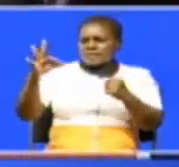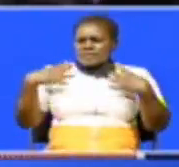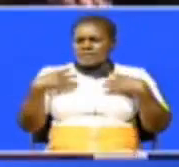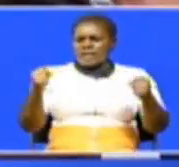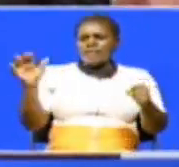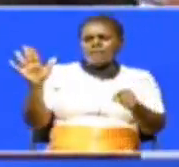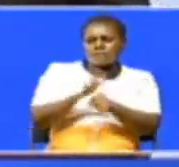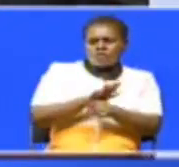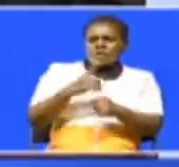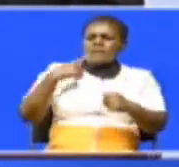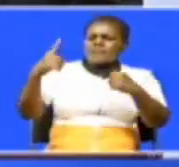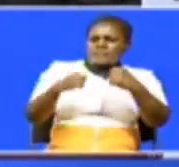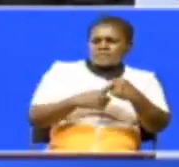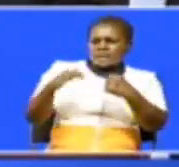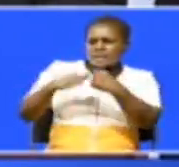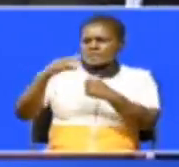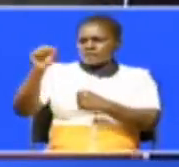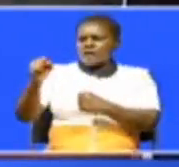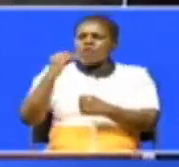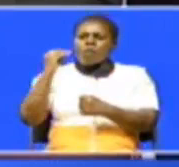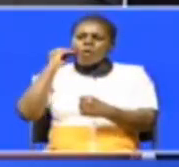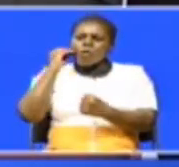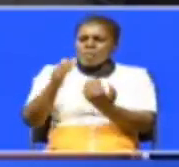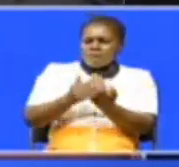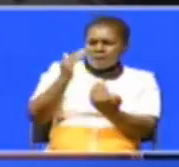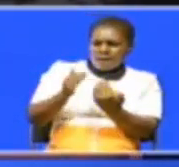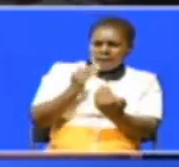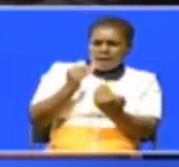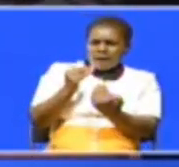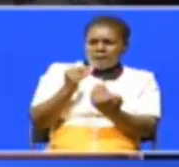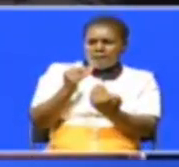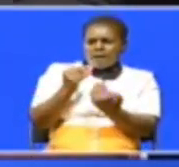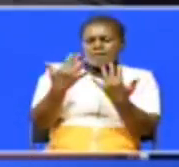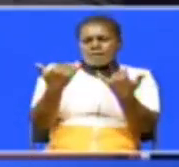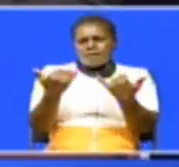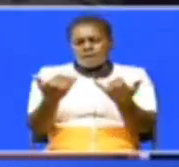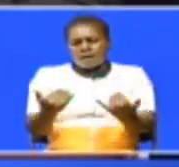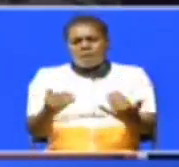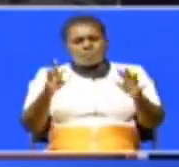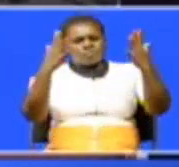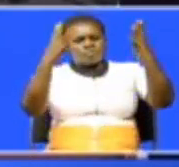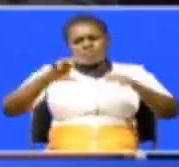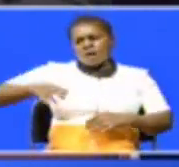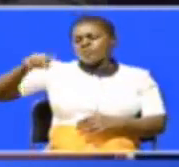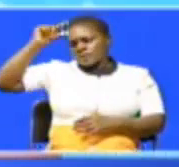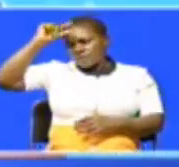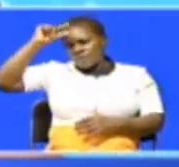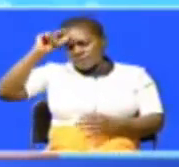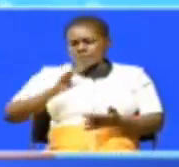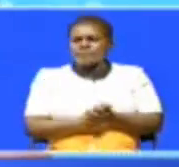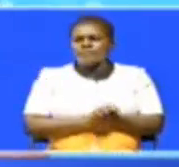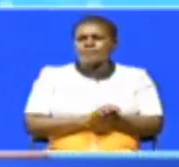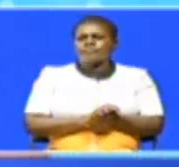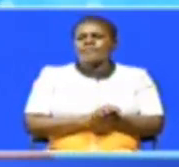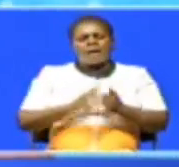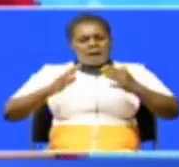recoveries, with 685 from home-based care, an approach that has since been lauded by the county government. We